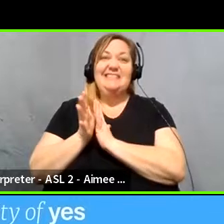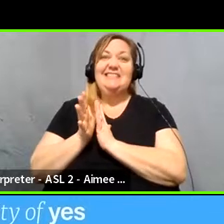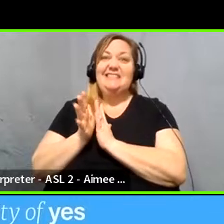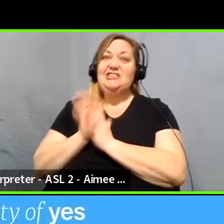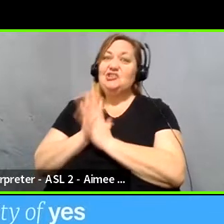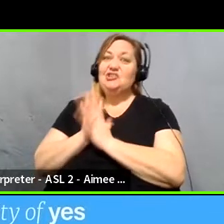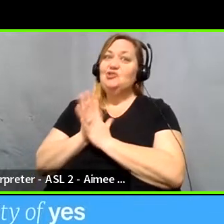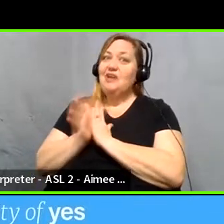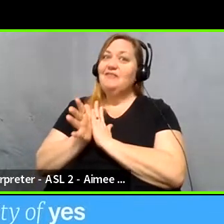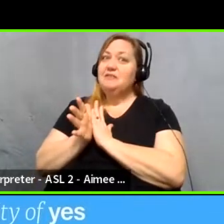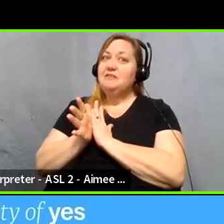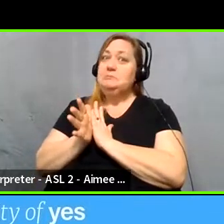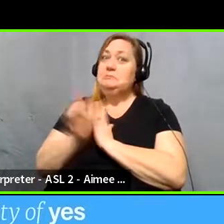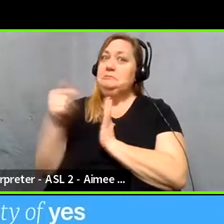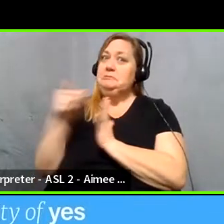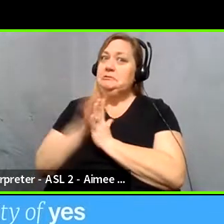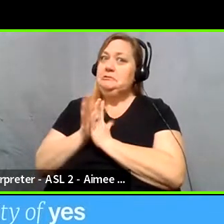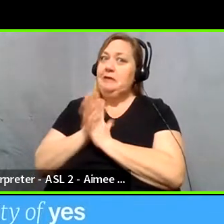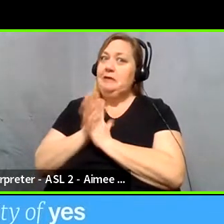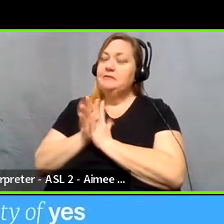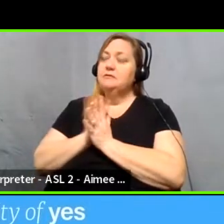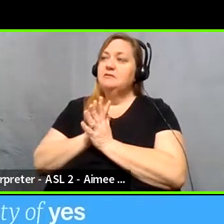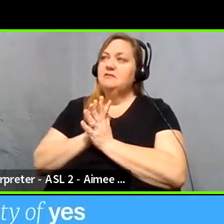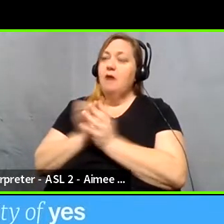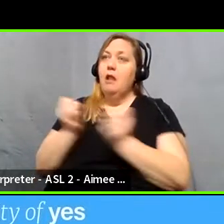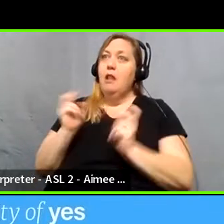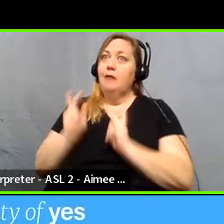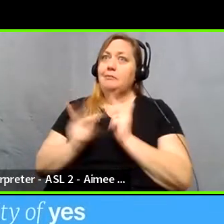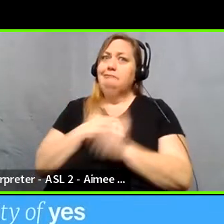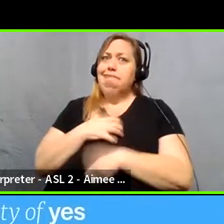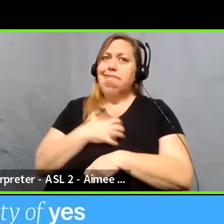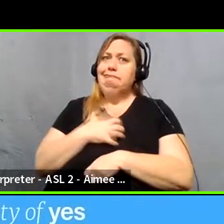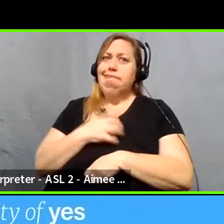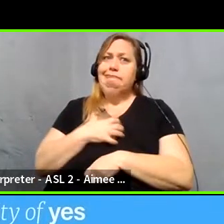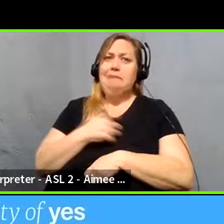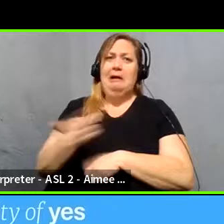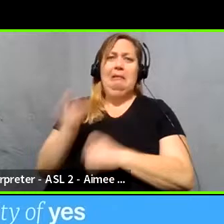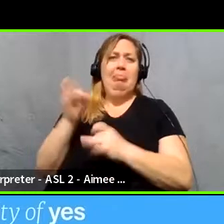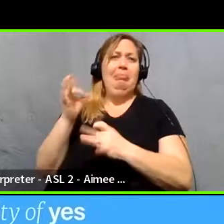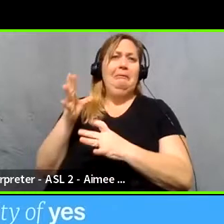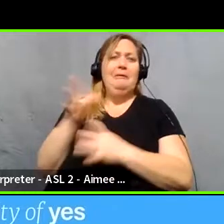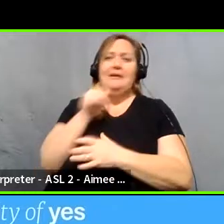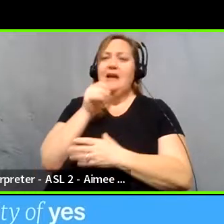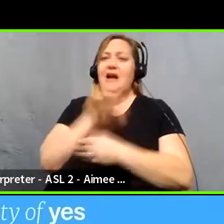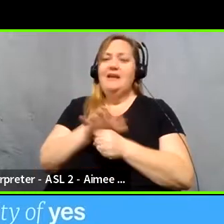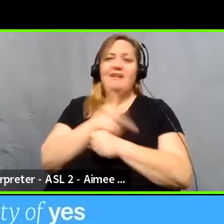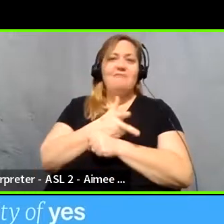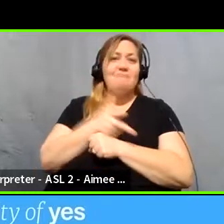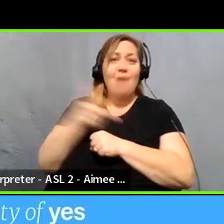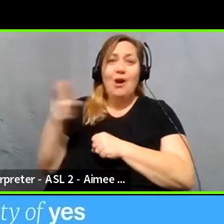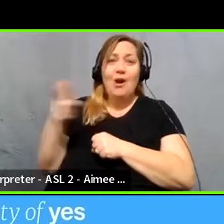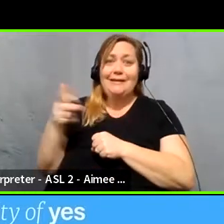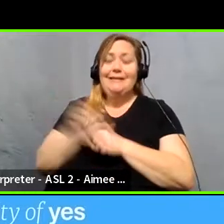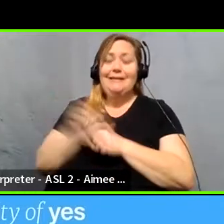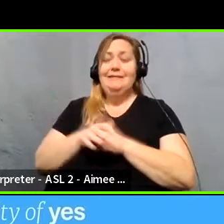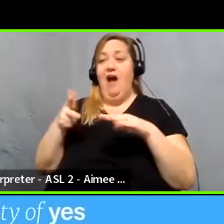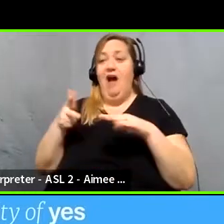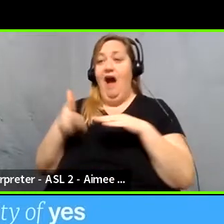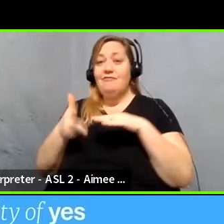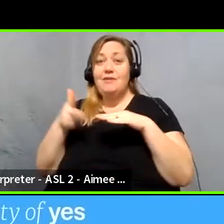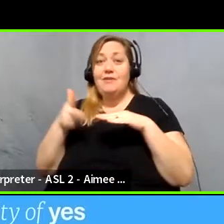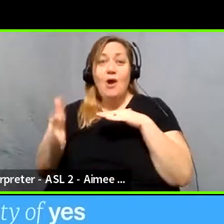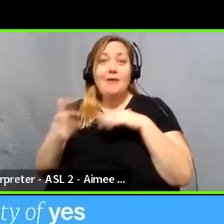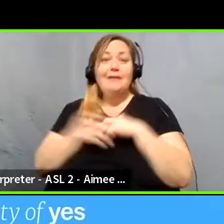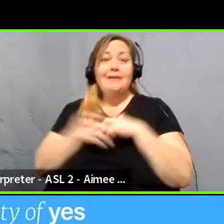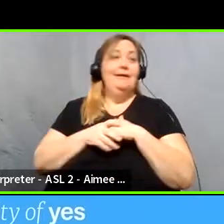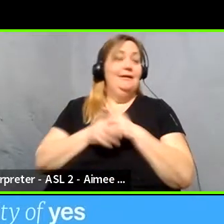and mostly just traffic. A lot of people usually complain about like, oh, the developers not adding enough parking, off-street parking, that means it will cost more